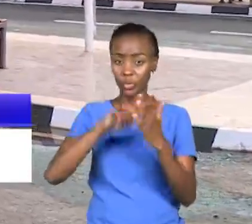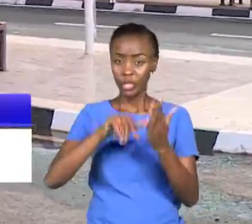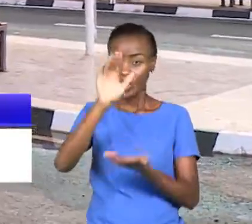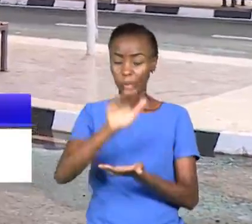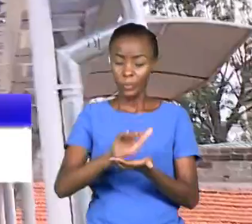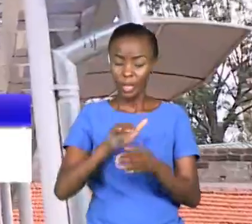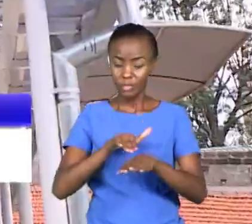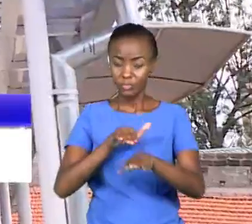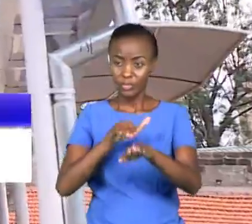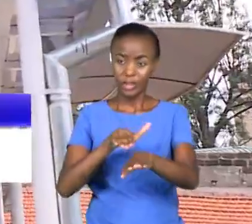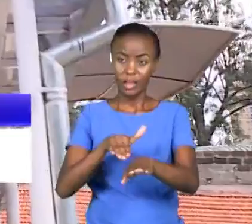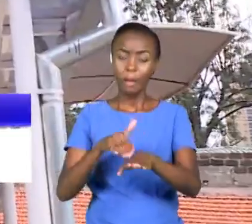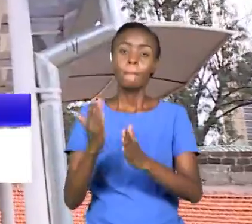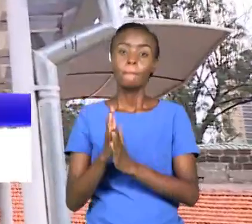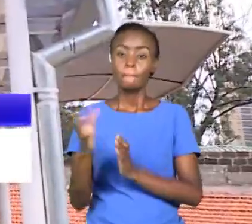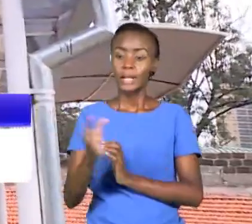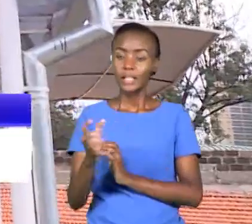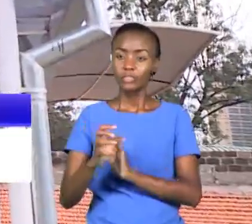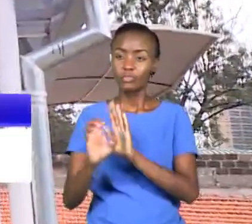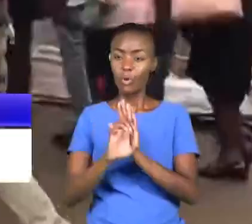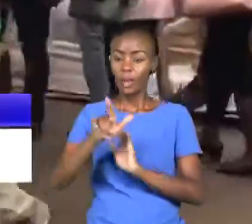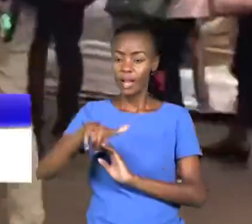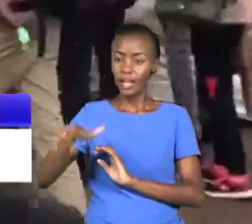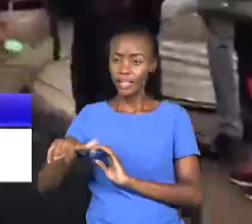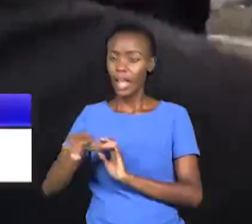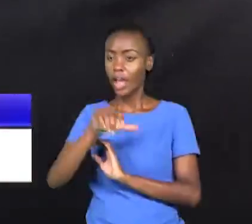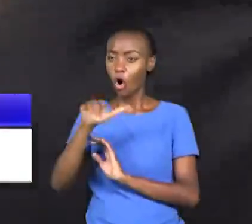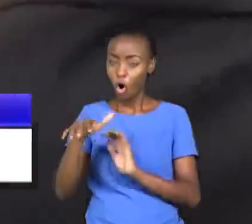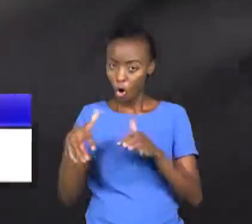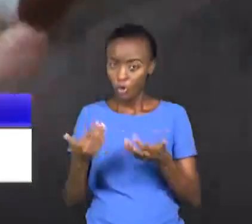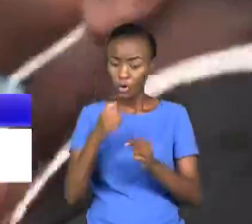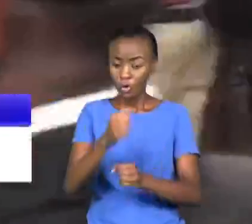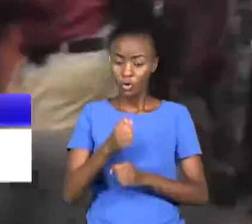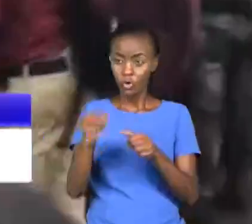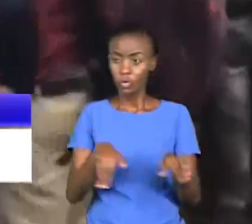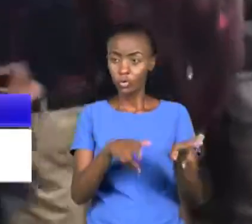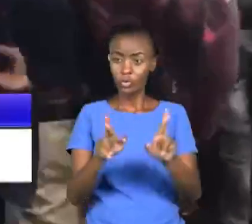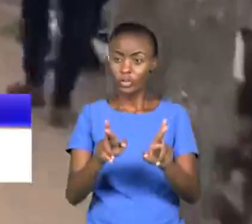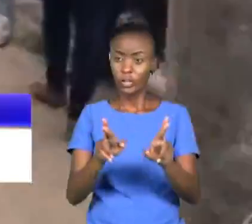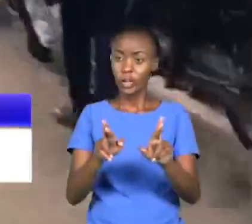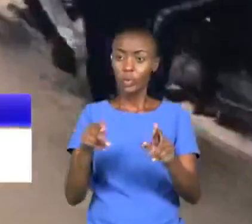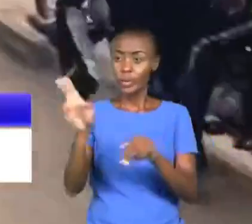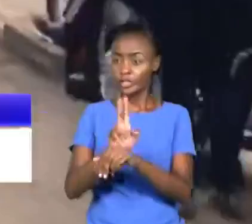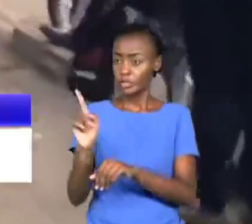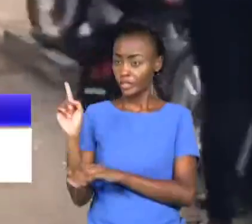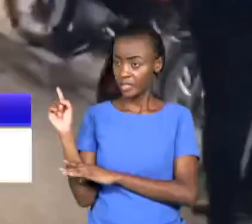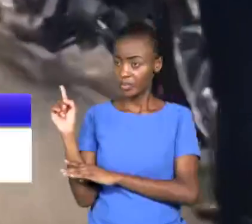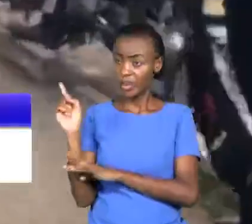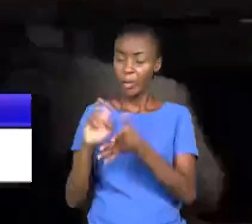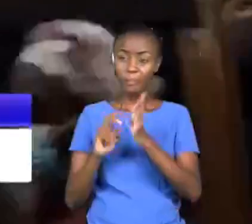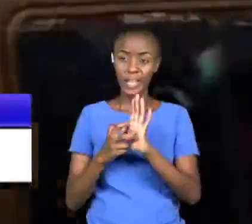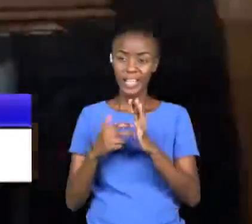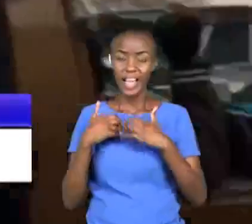going forward. Matatus plying Langata and Ngong Road opted for other routes around the city to be in and out of the terminus, causing heavy